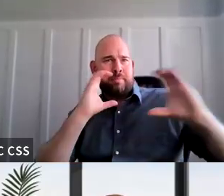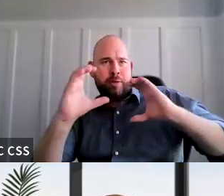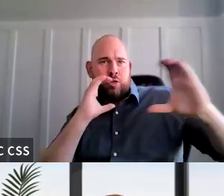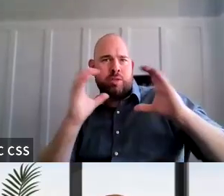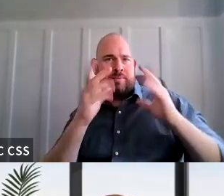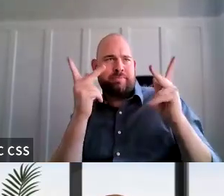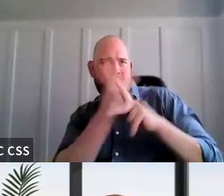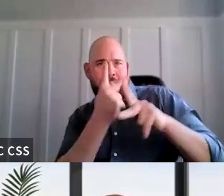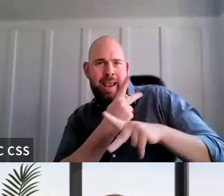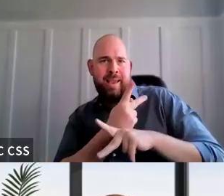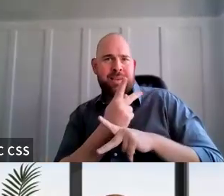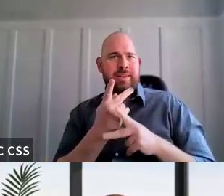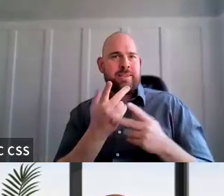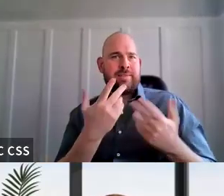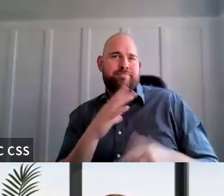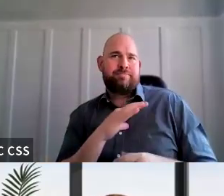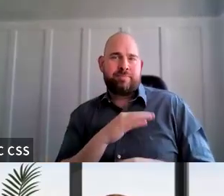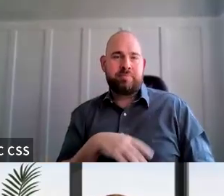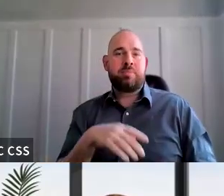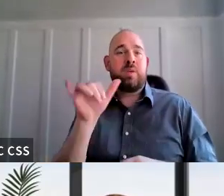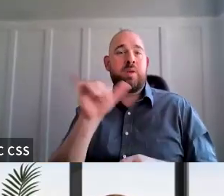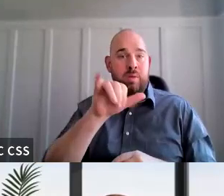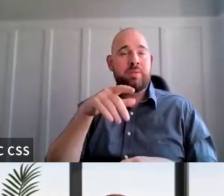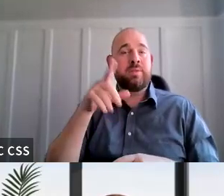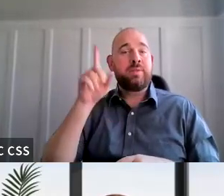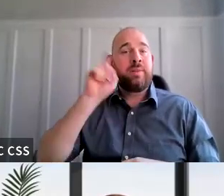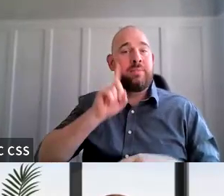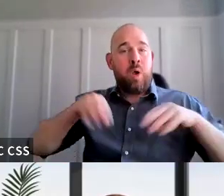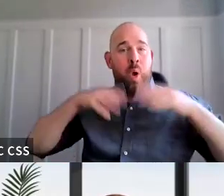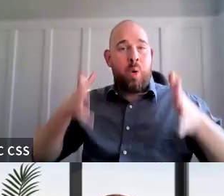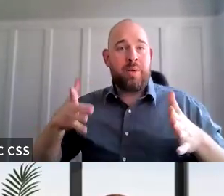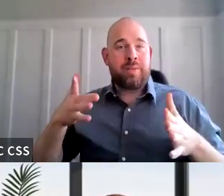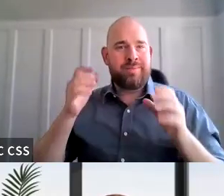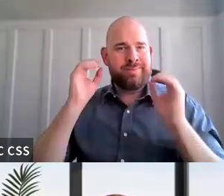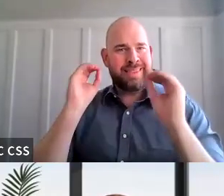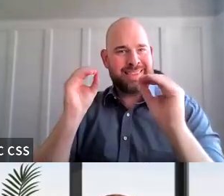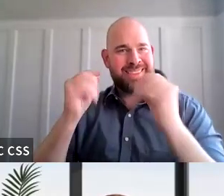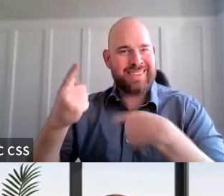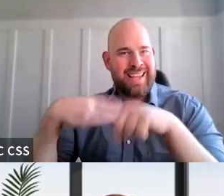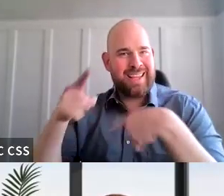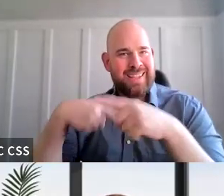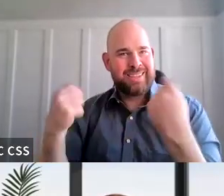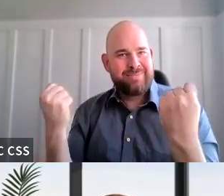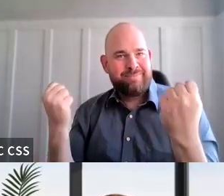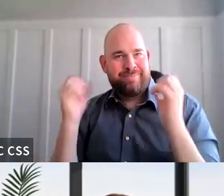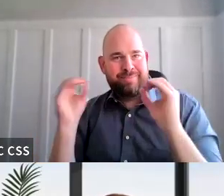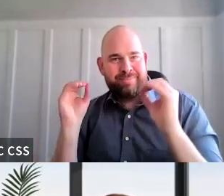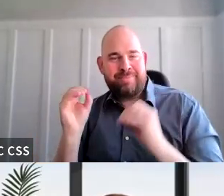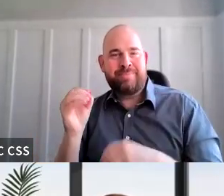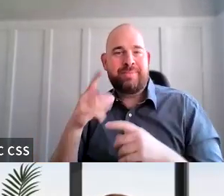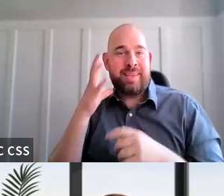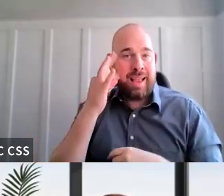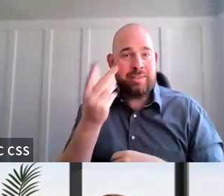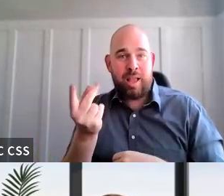behaviors aren't warranting a certain response, and they'll figure out how to get what they need to do and how to communicate with their owner.